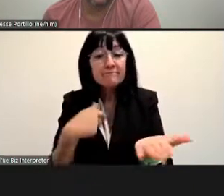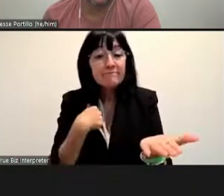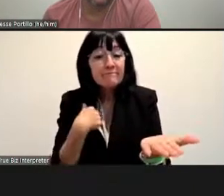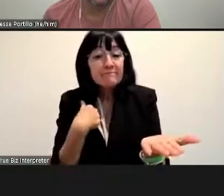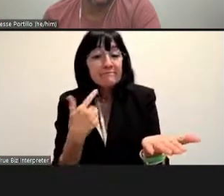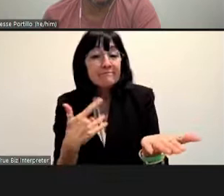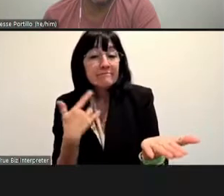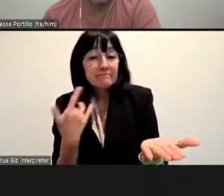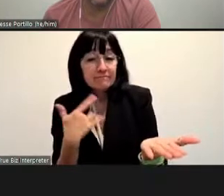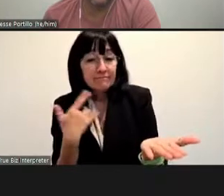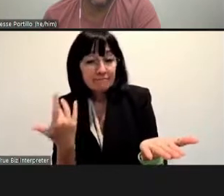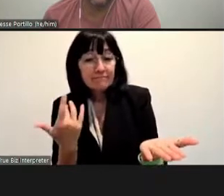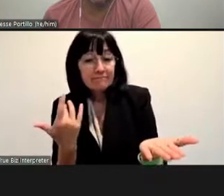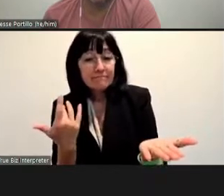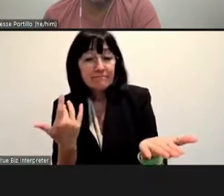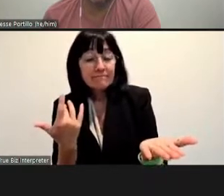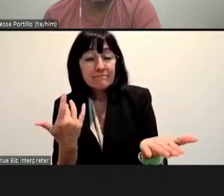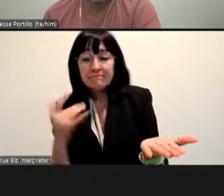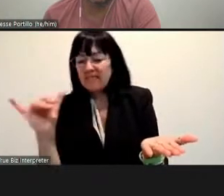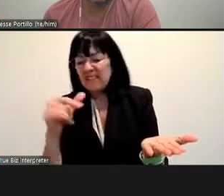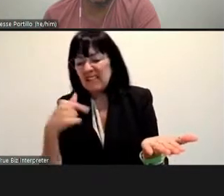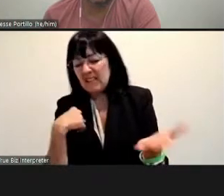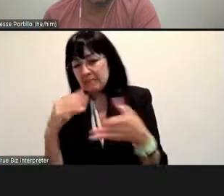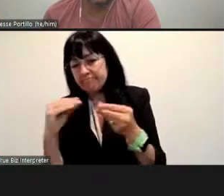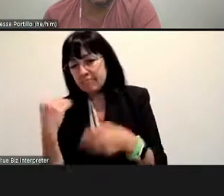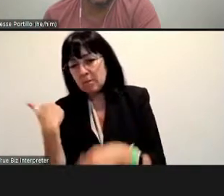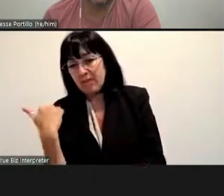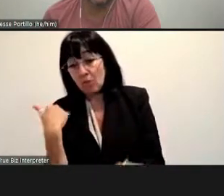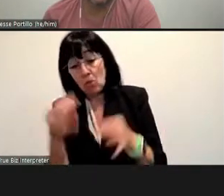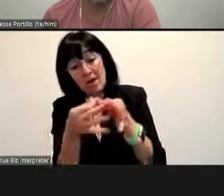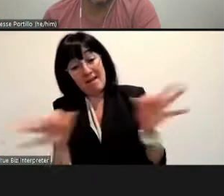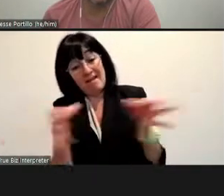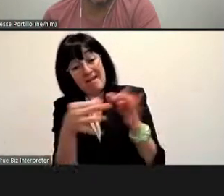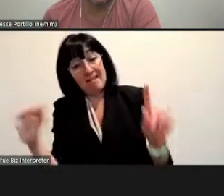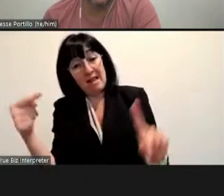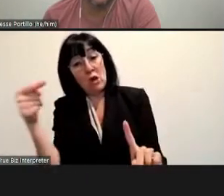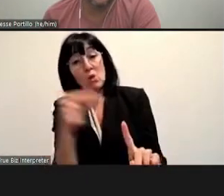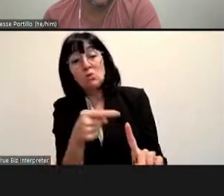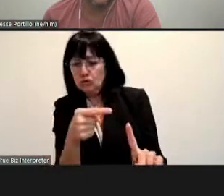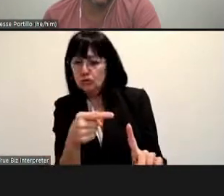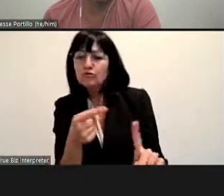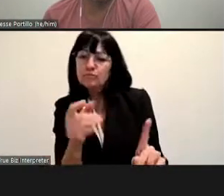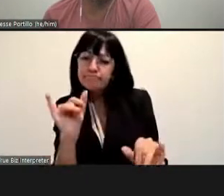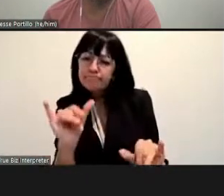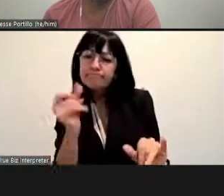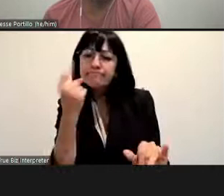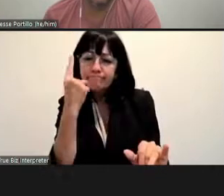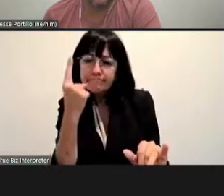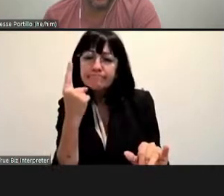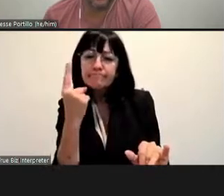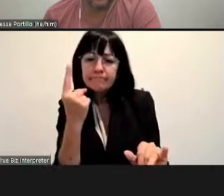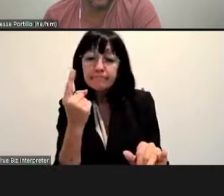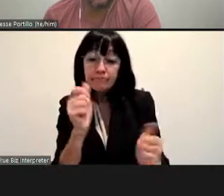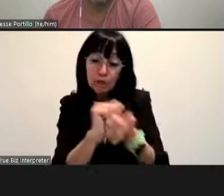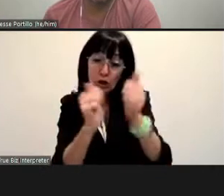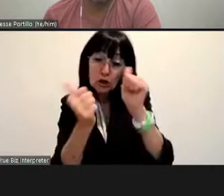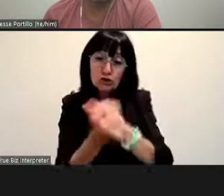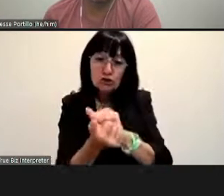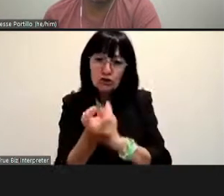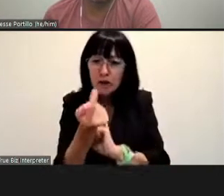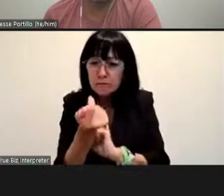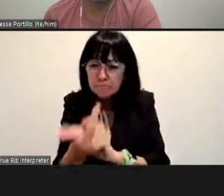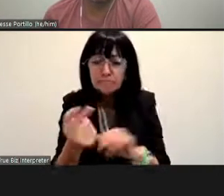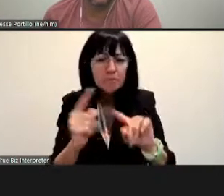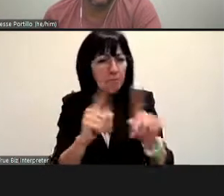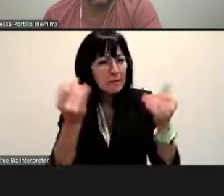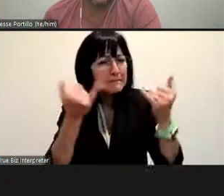just, like I said, language is such a small change, but it can have a huge, huge impact. And it changes